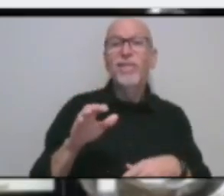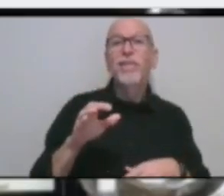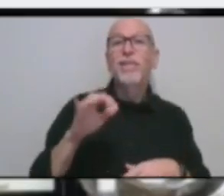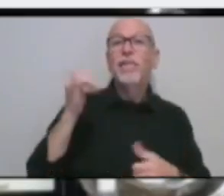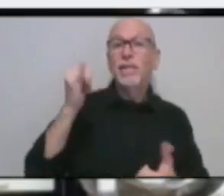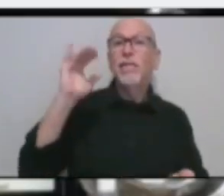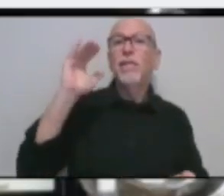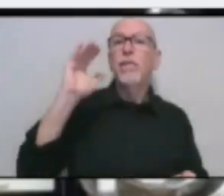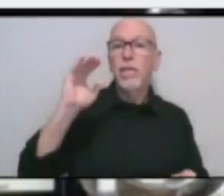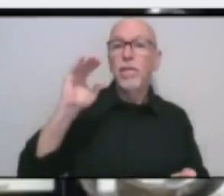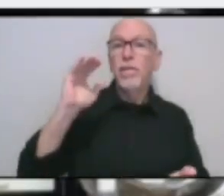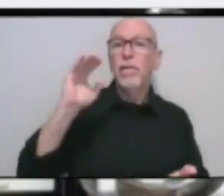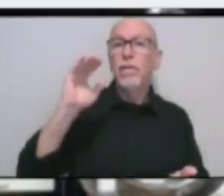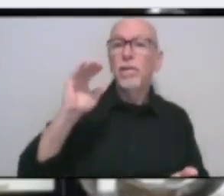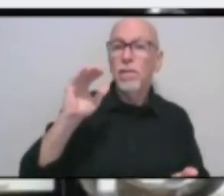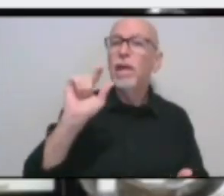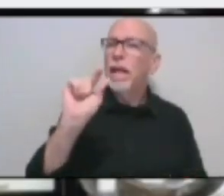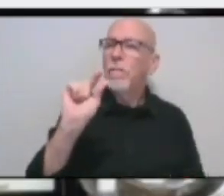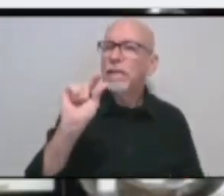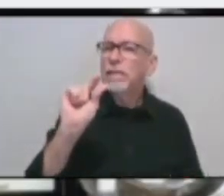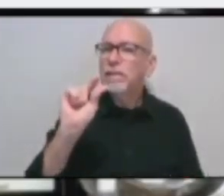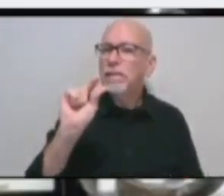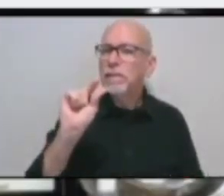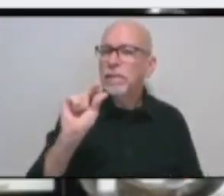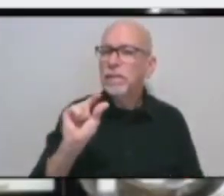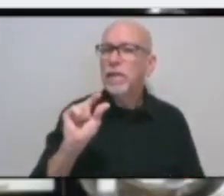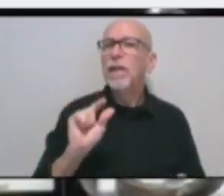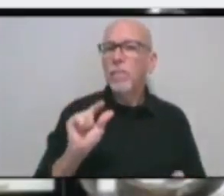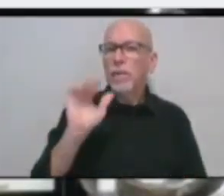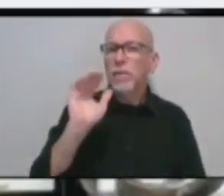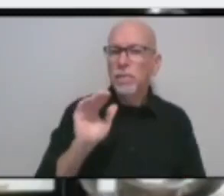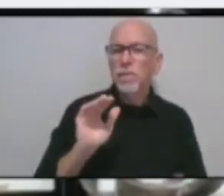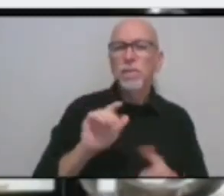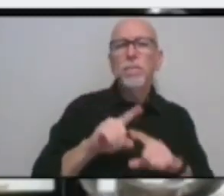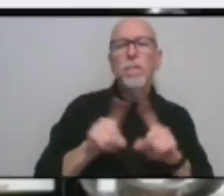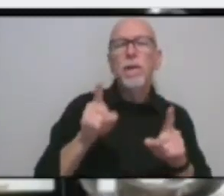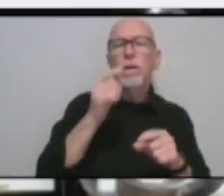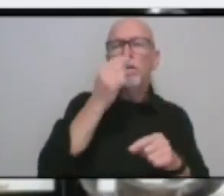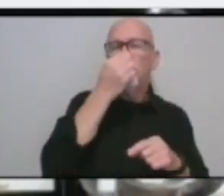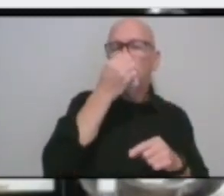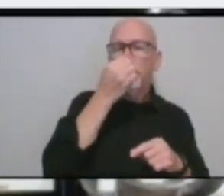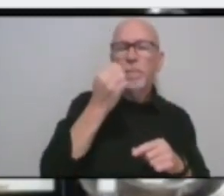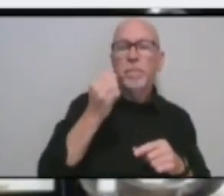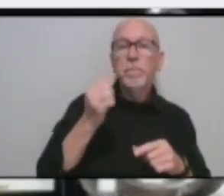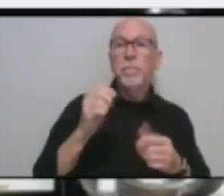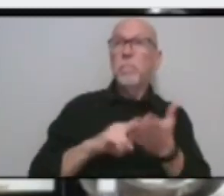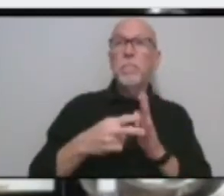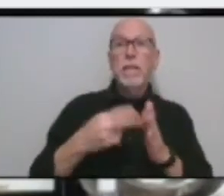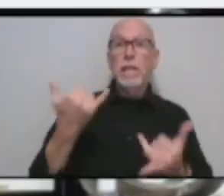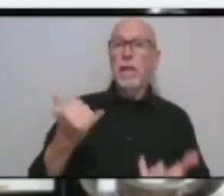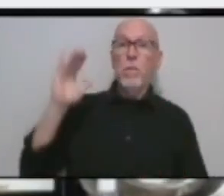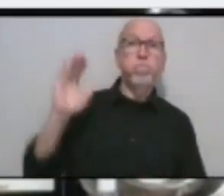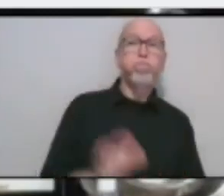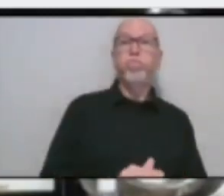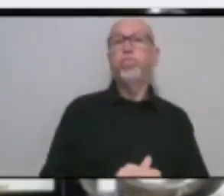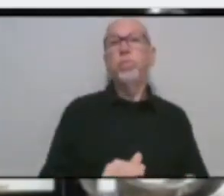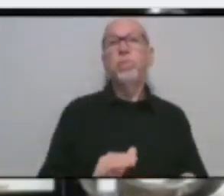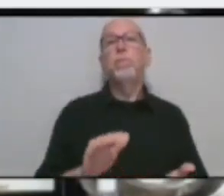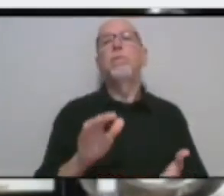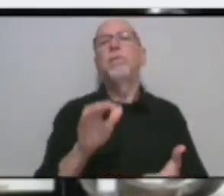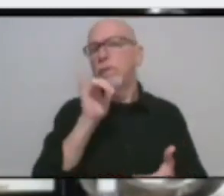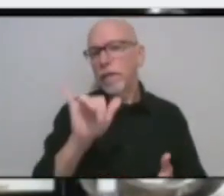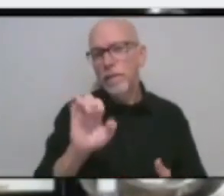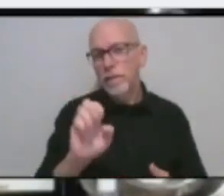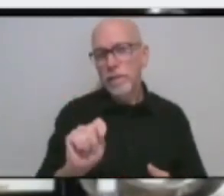tick down ever so slightly. Way too early to say this is a trend, and we have